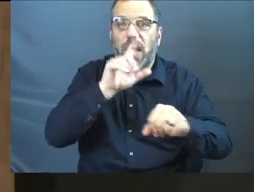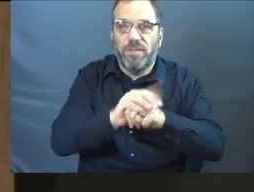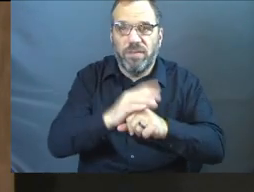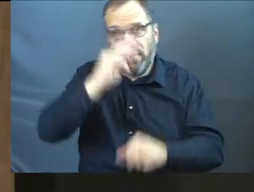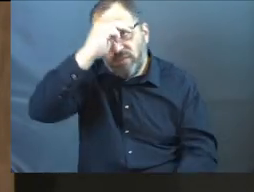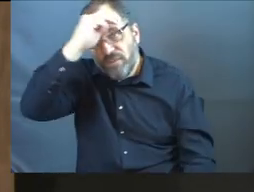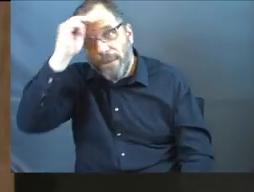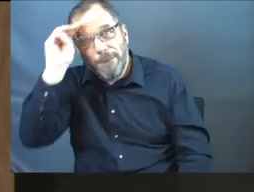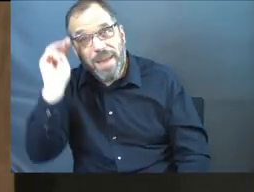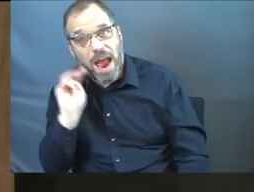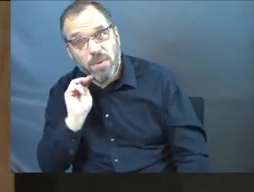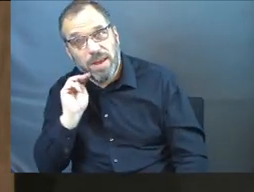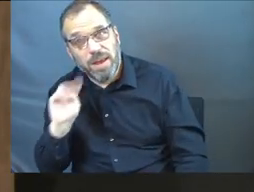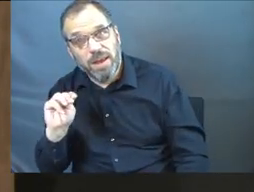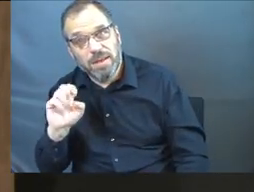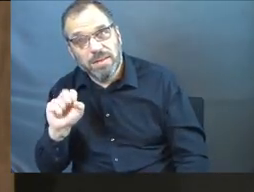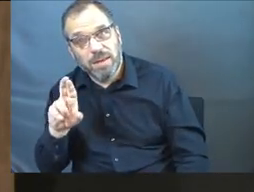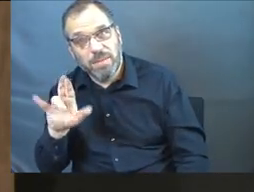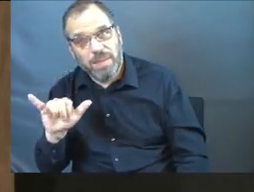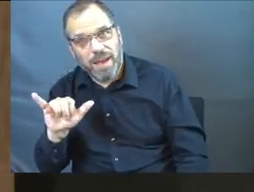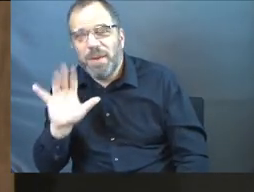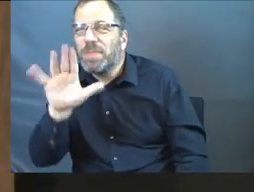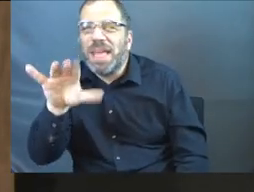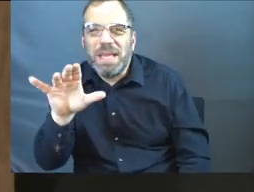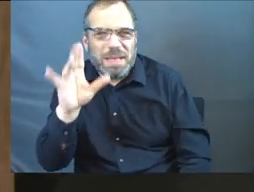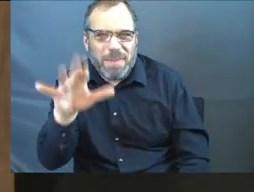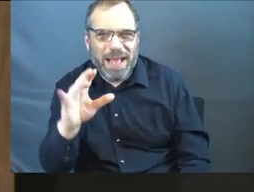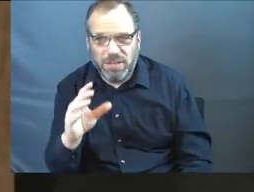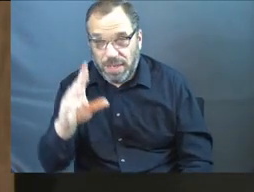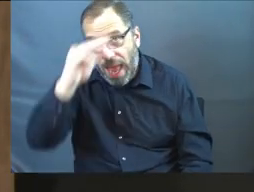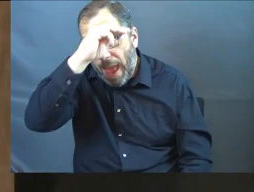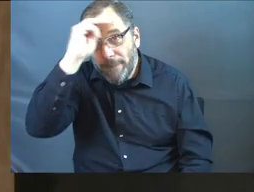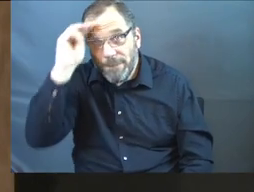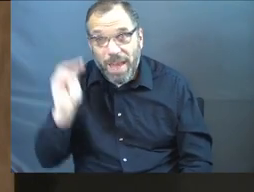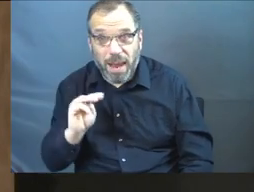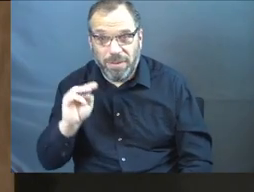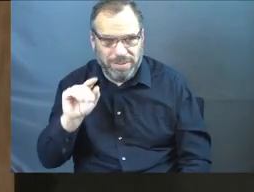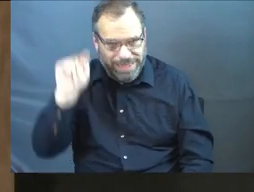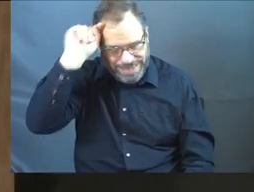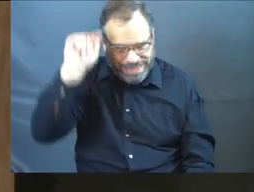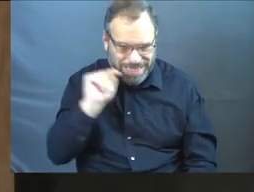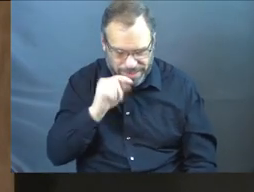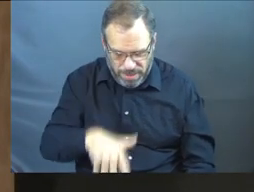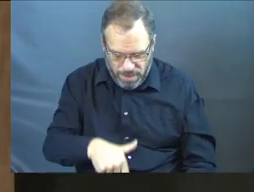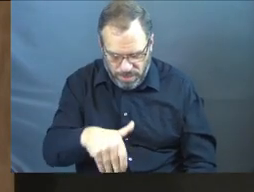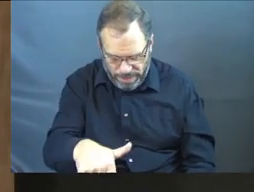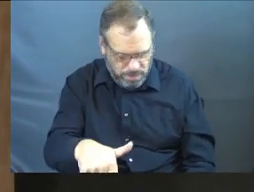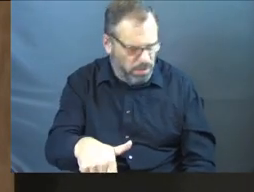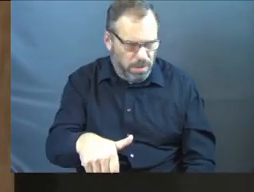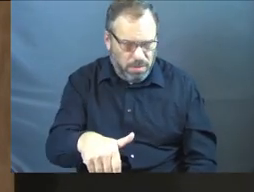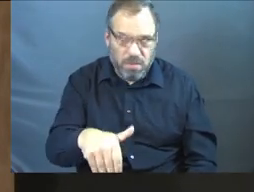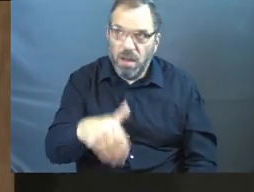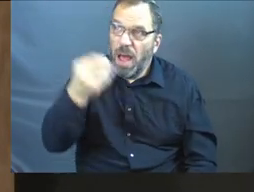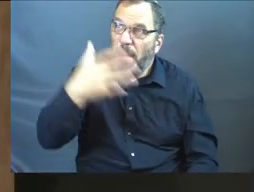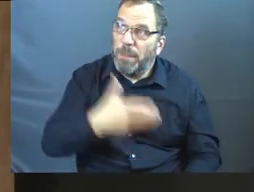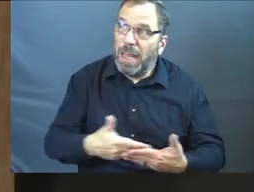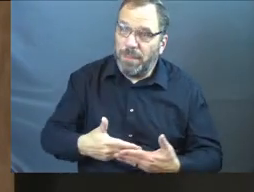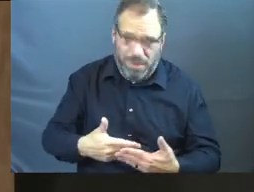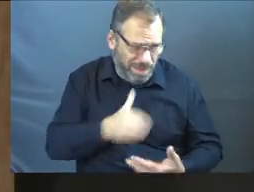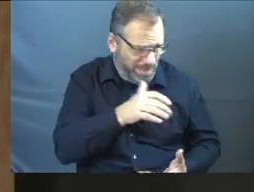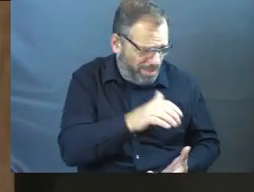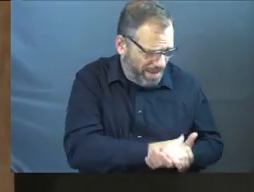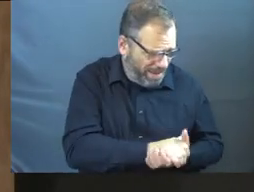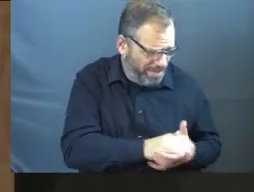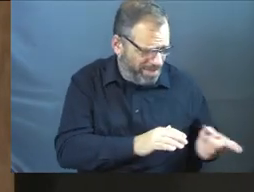Mary. Right? Mary, can you imagine this whole journey she's been on? Teenager says, hey, you're going to have a baby. She's like, I'm not